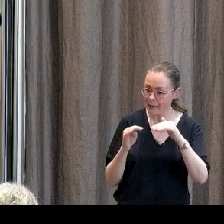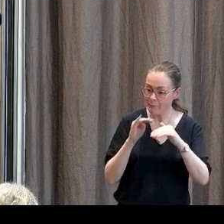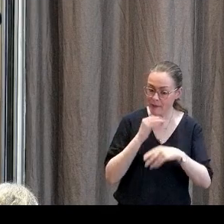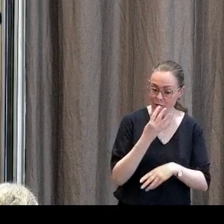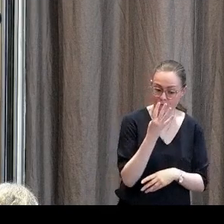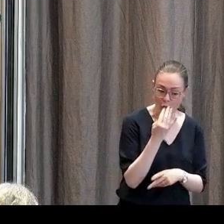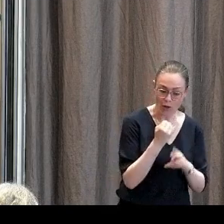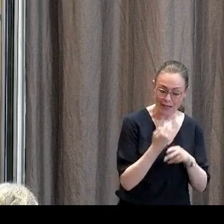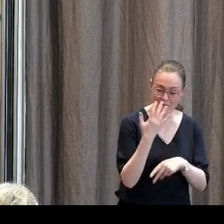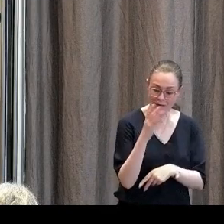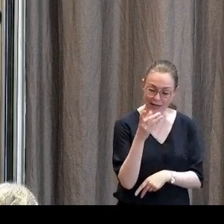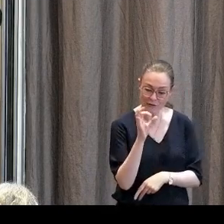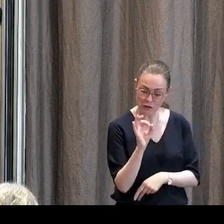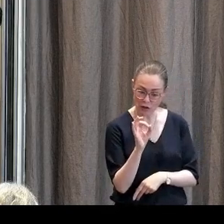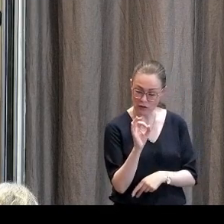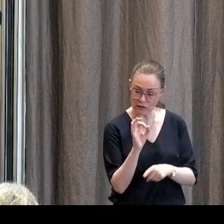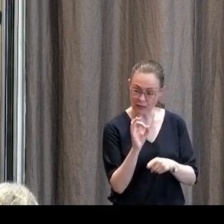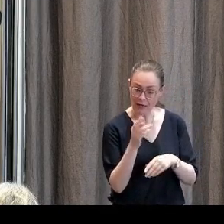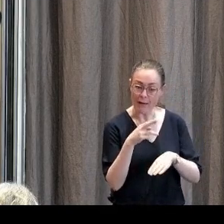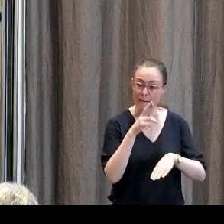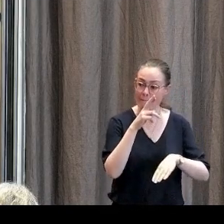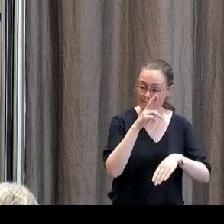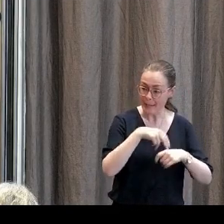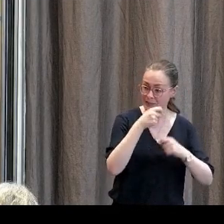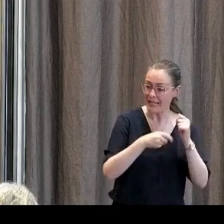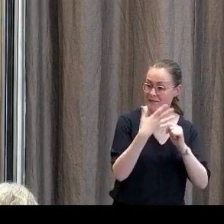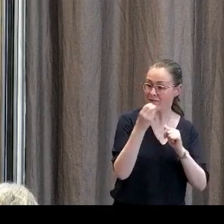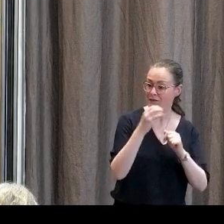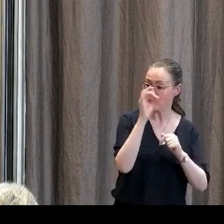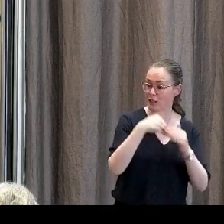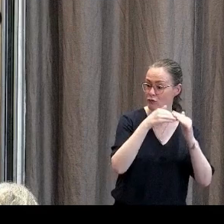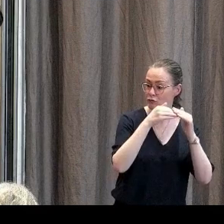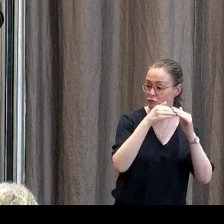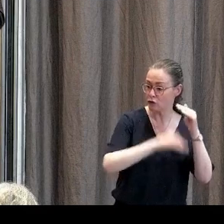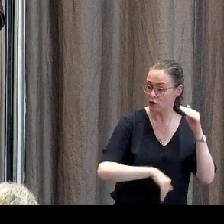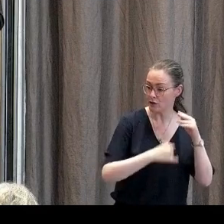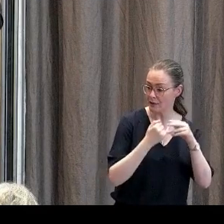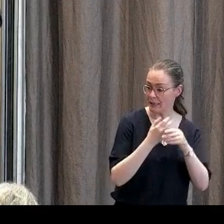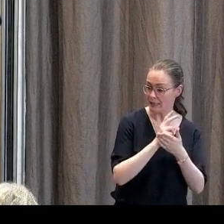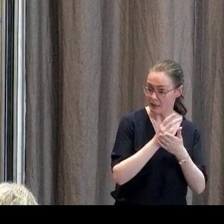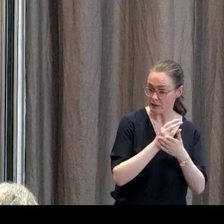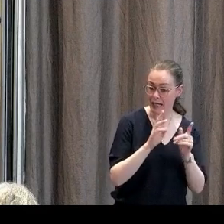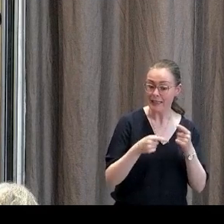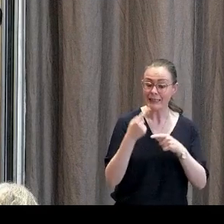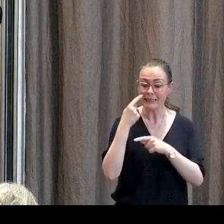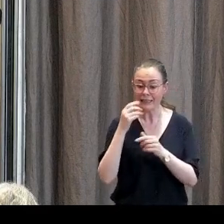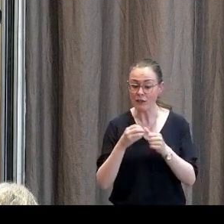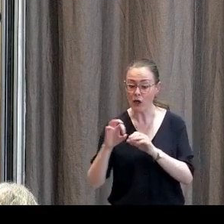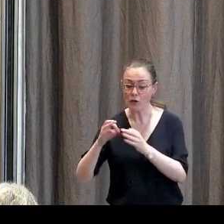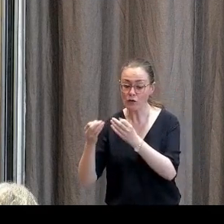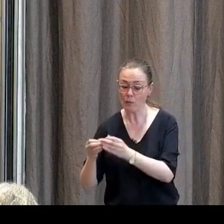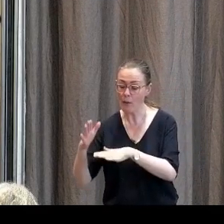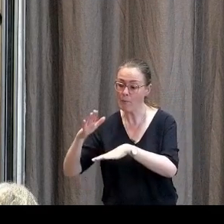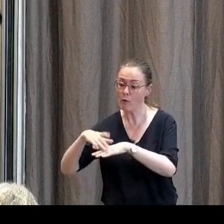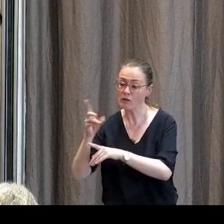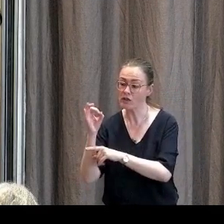5 dogs had a better than 50% reduction in their seizures. And as you can see with the placebo group, most of